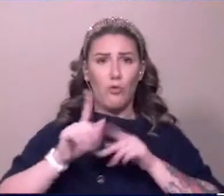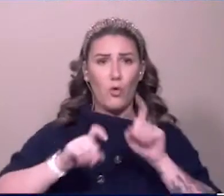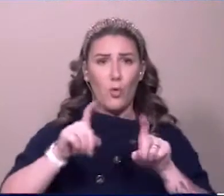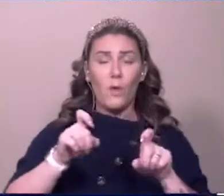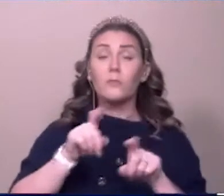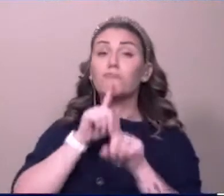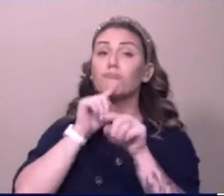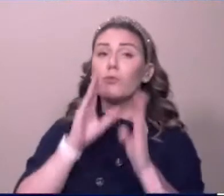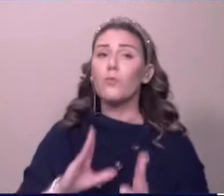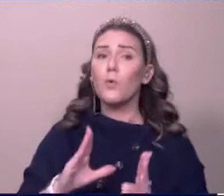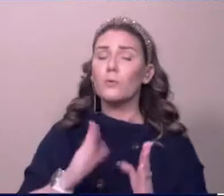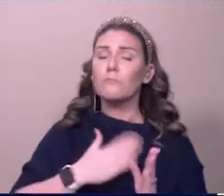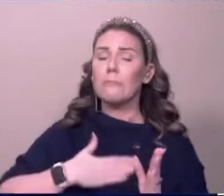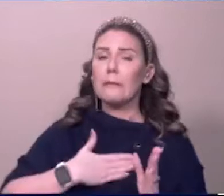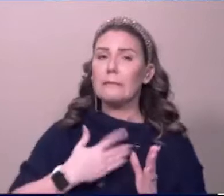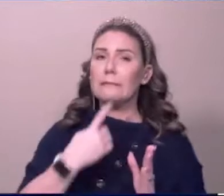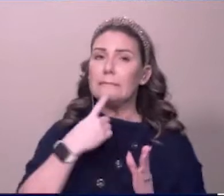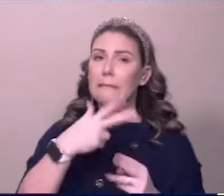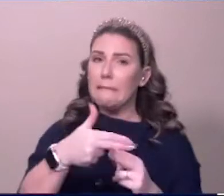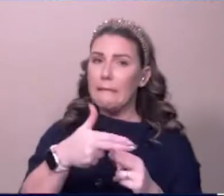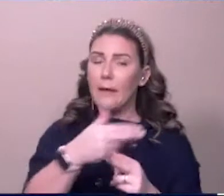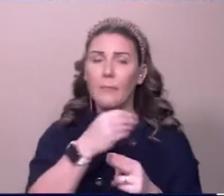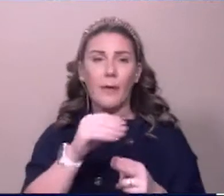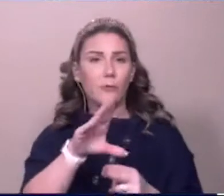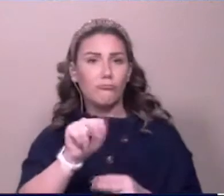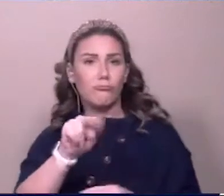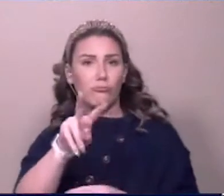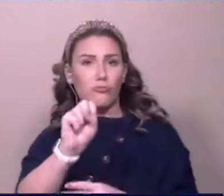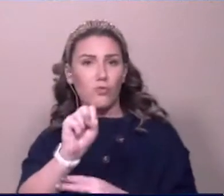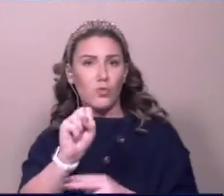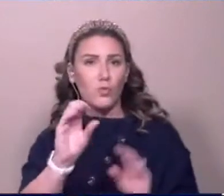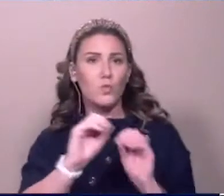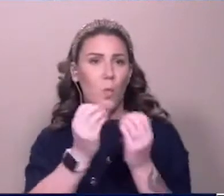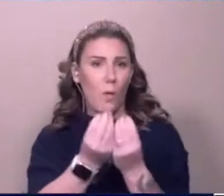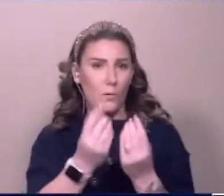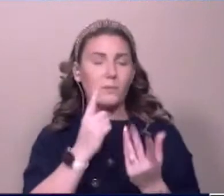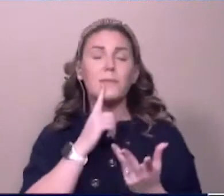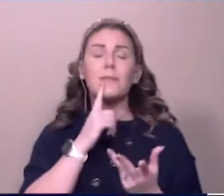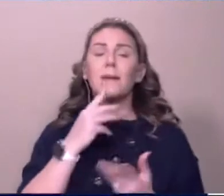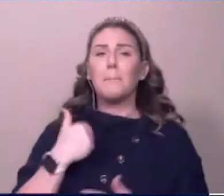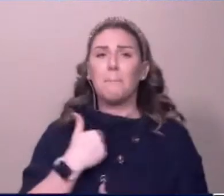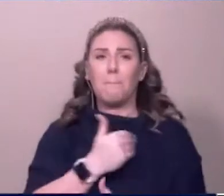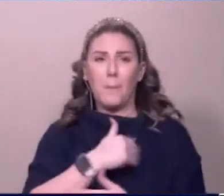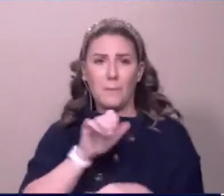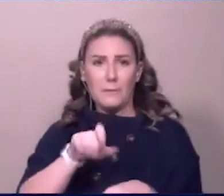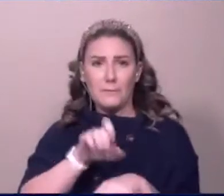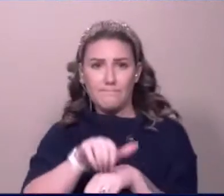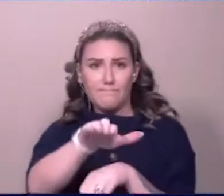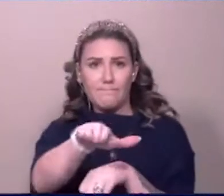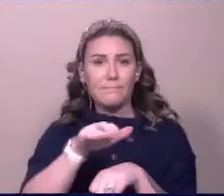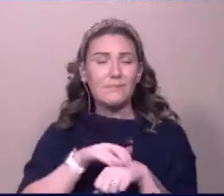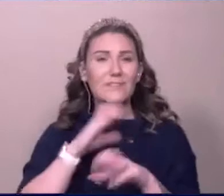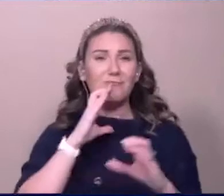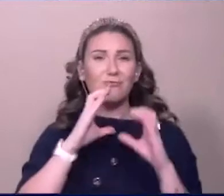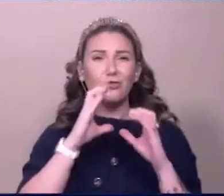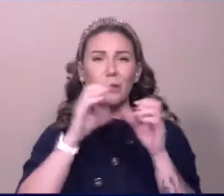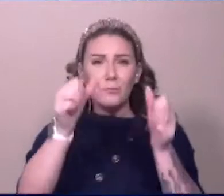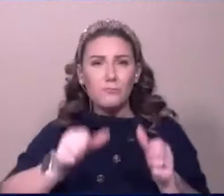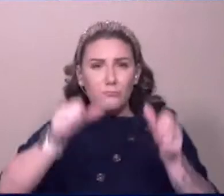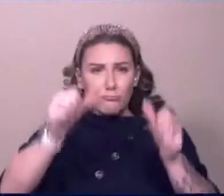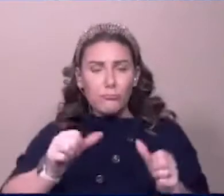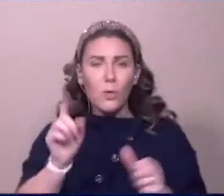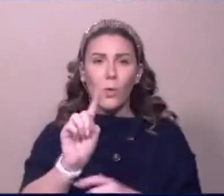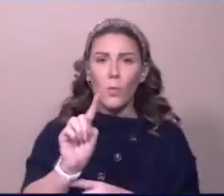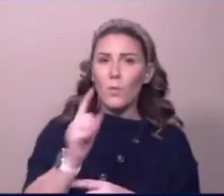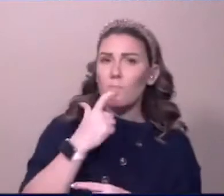say your name and news organizations when you ask your questions. Members of the community should put their questions into the chat feeds where you're watching.